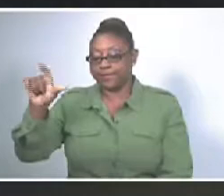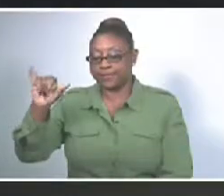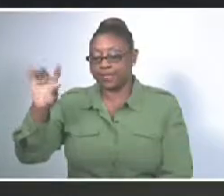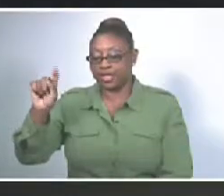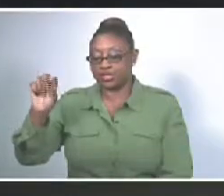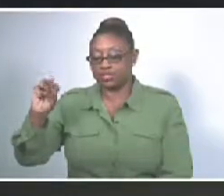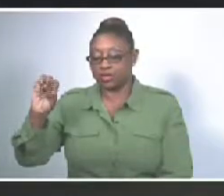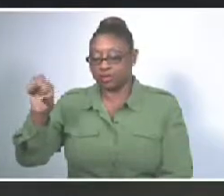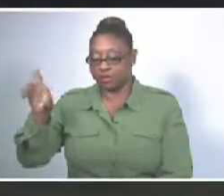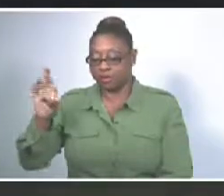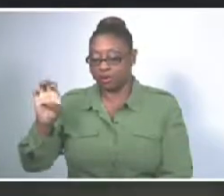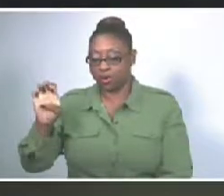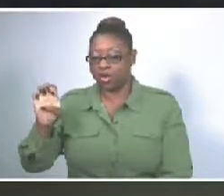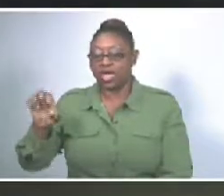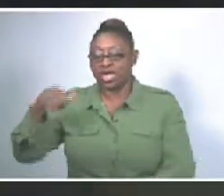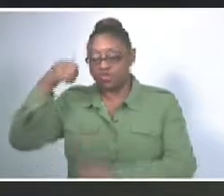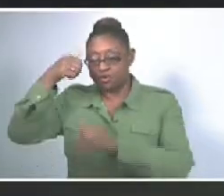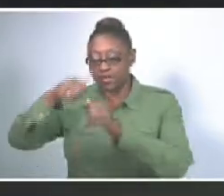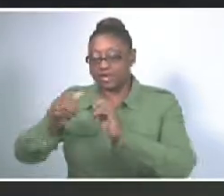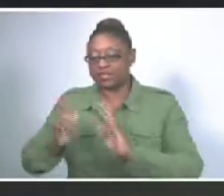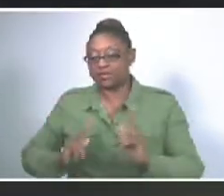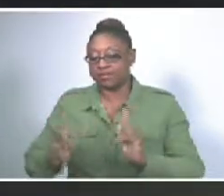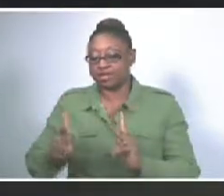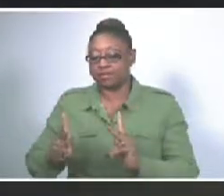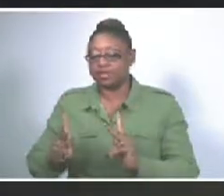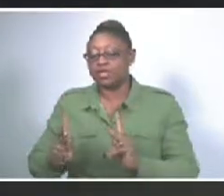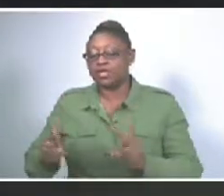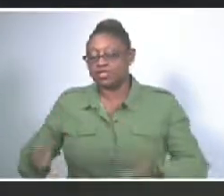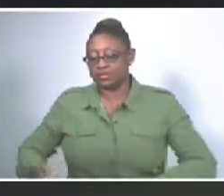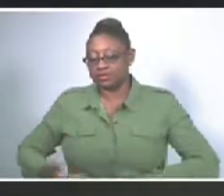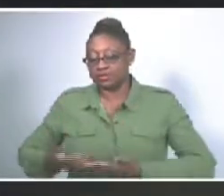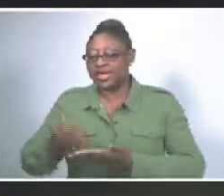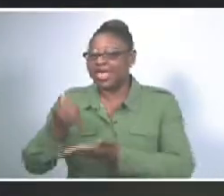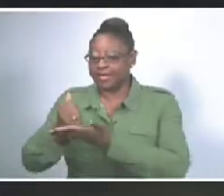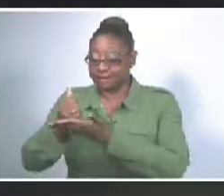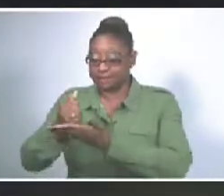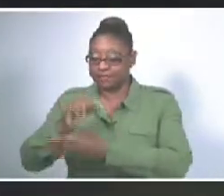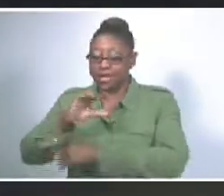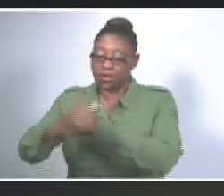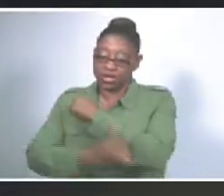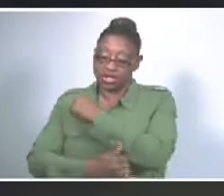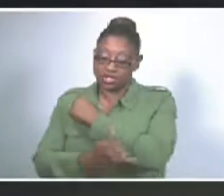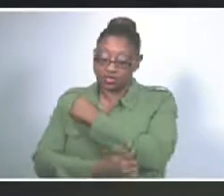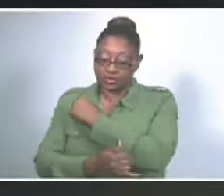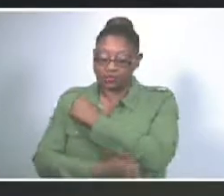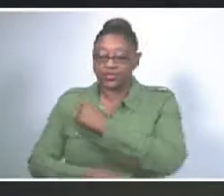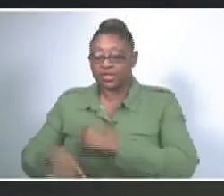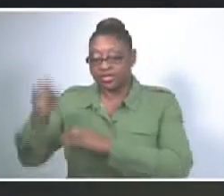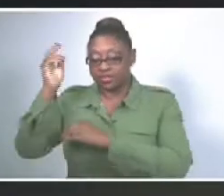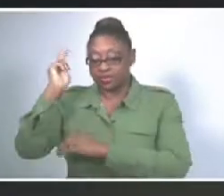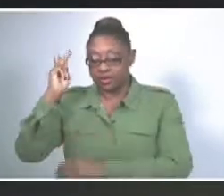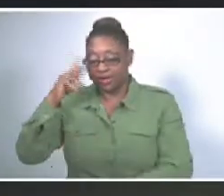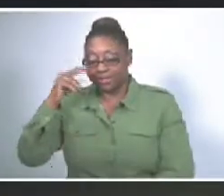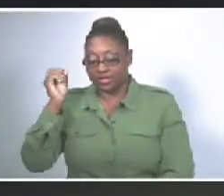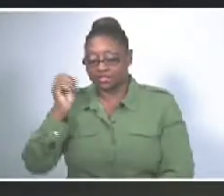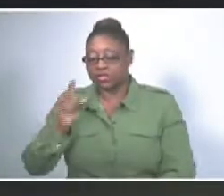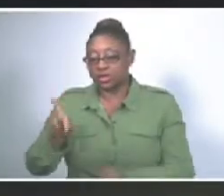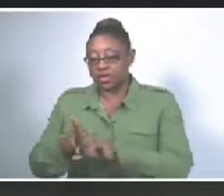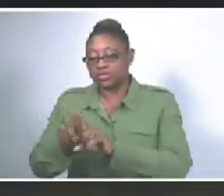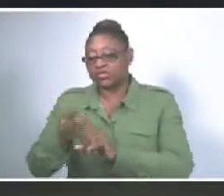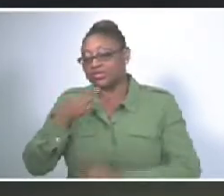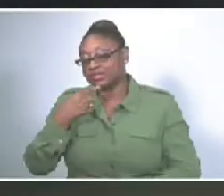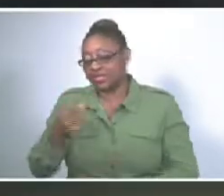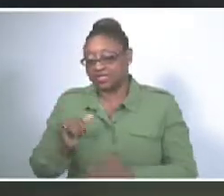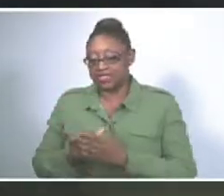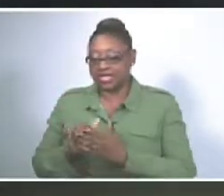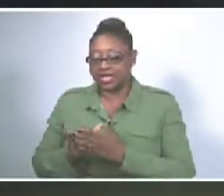the recently passed bill to invest in the country. Now, the Prime Minister also shared with those in attendance that his administration is